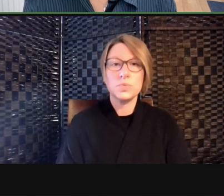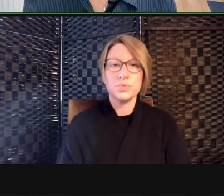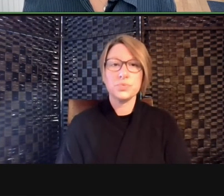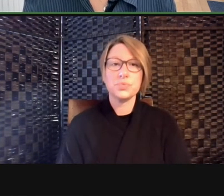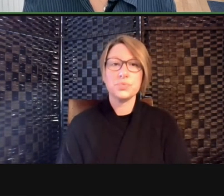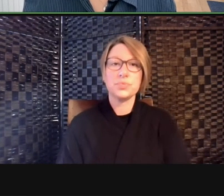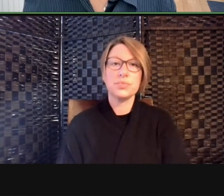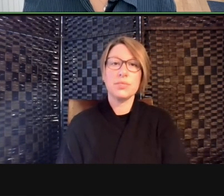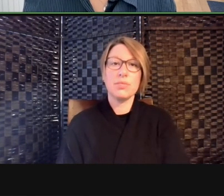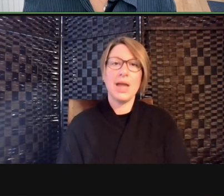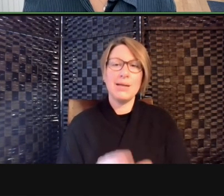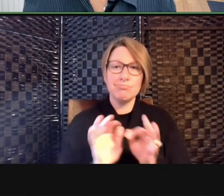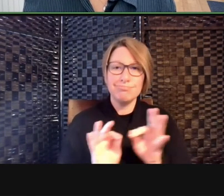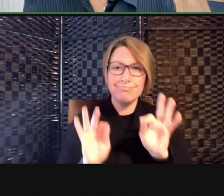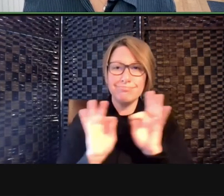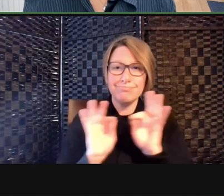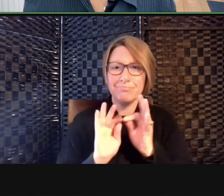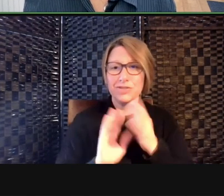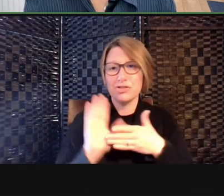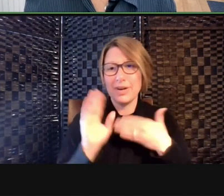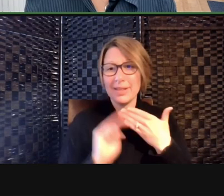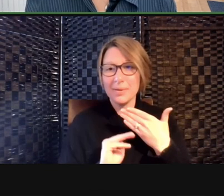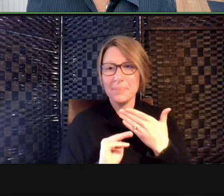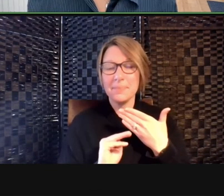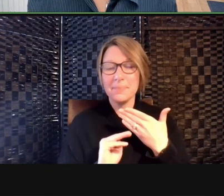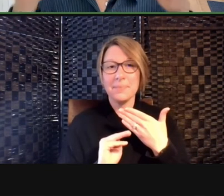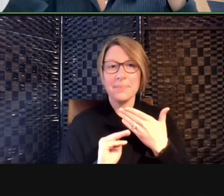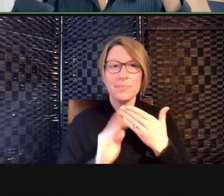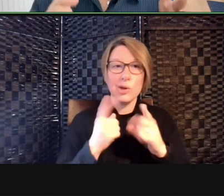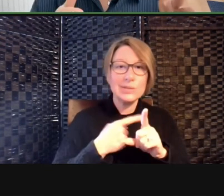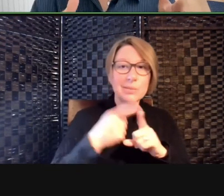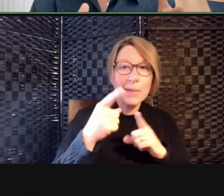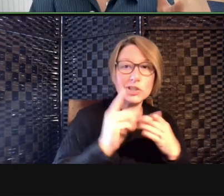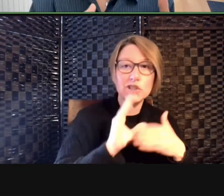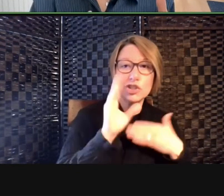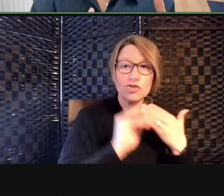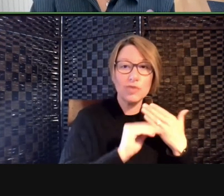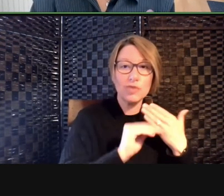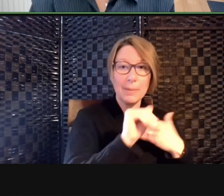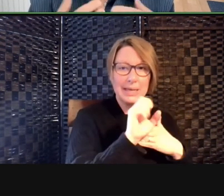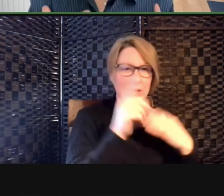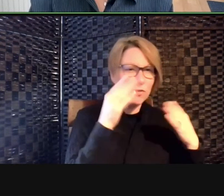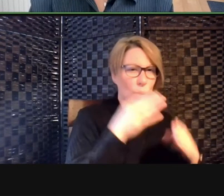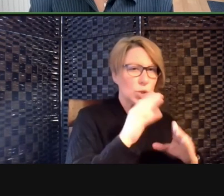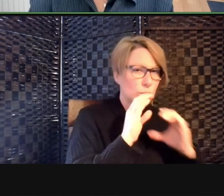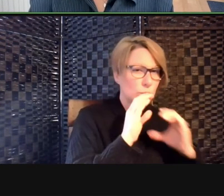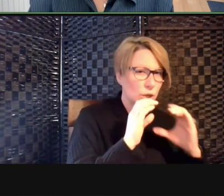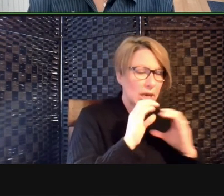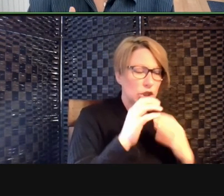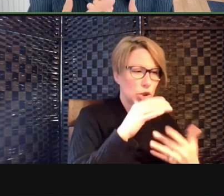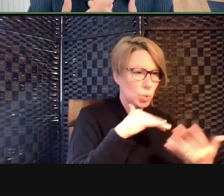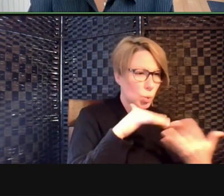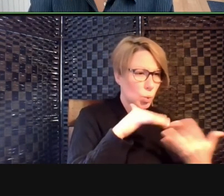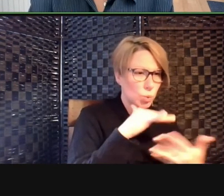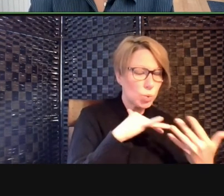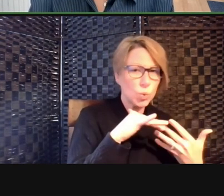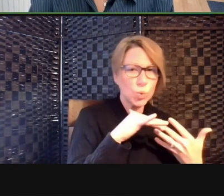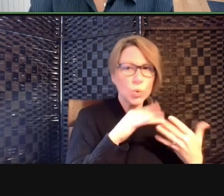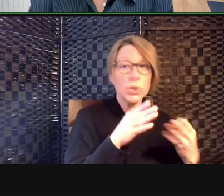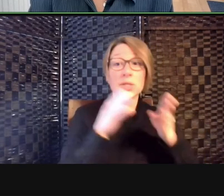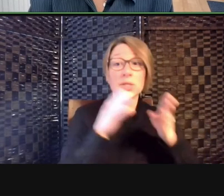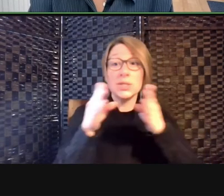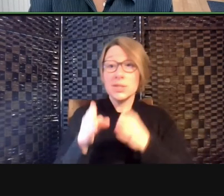then meaningful curriculum, again, specialized curriculum at ASD is very focused on communication, on social things. So we need